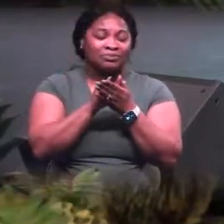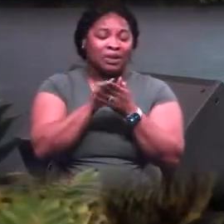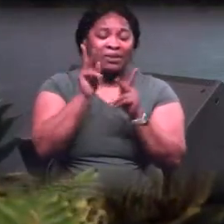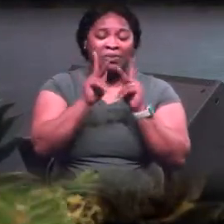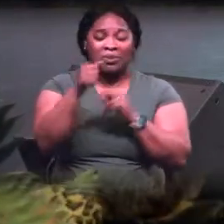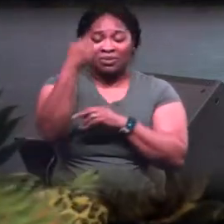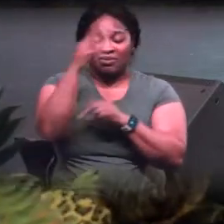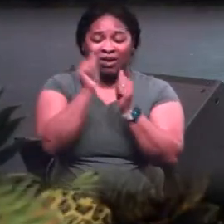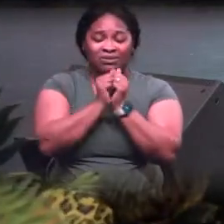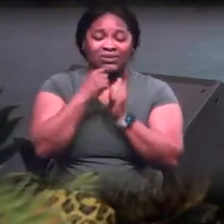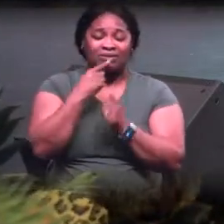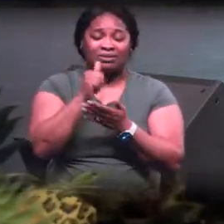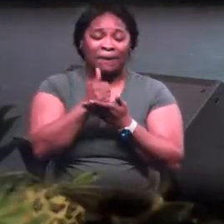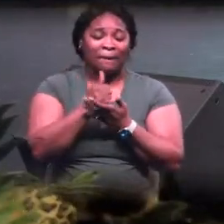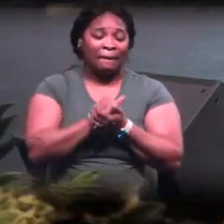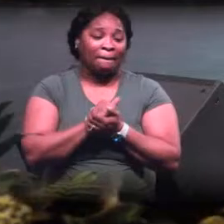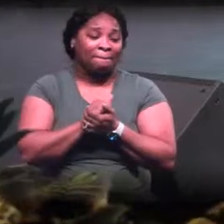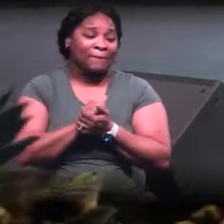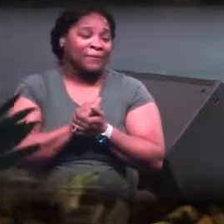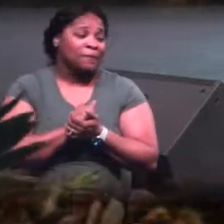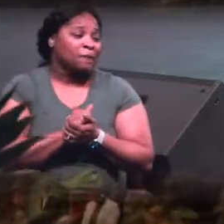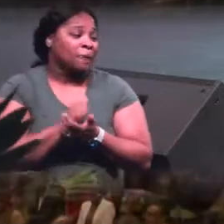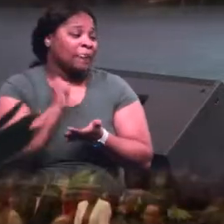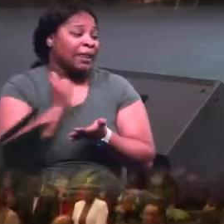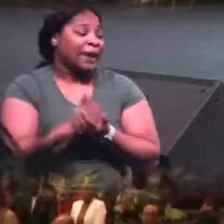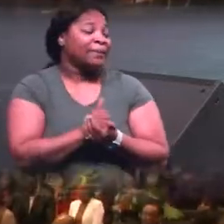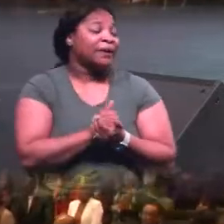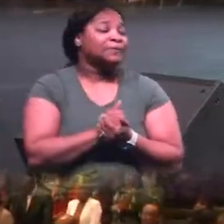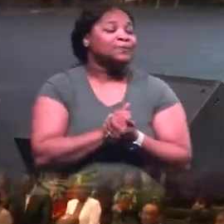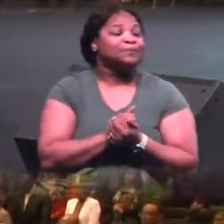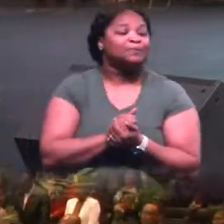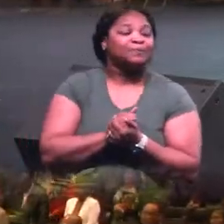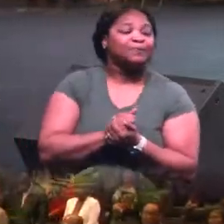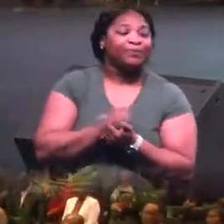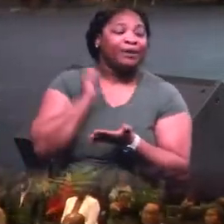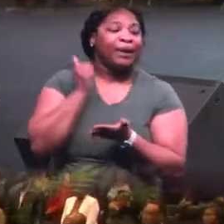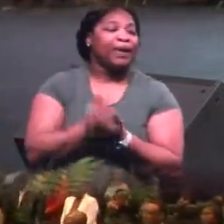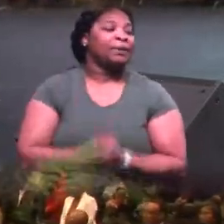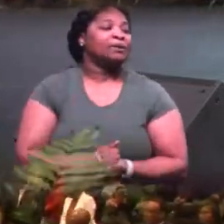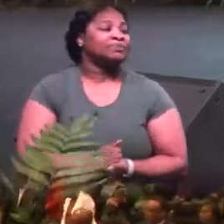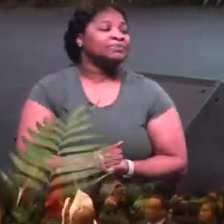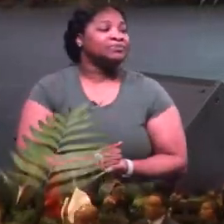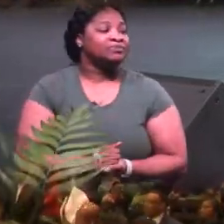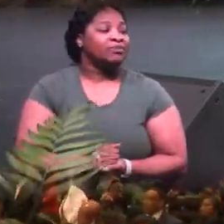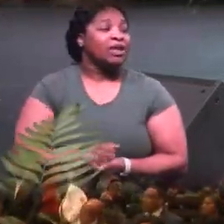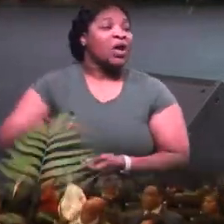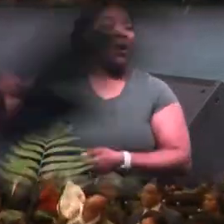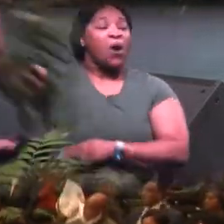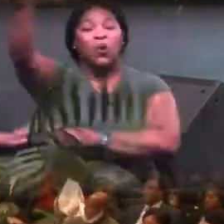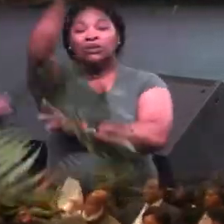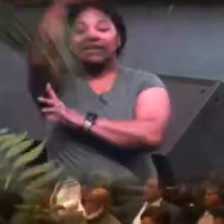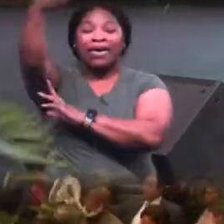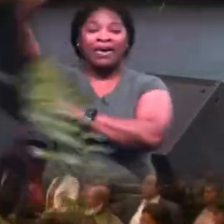the people of God together said amen, amen, amen, amen, and amen. Amen.